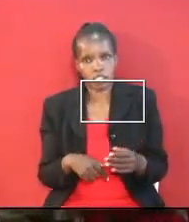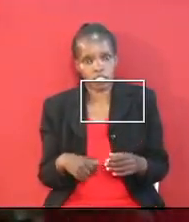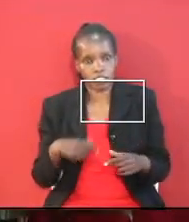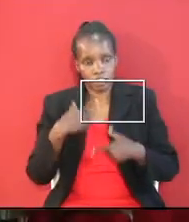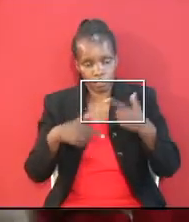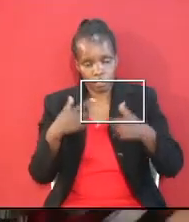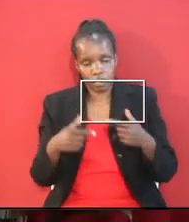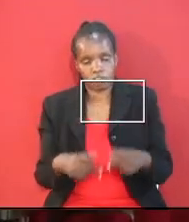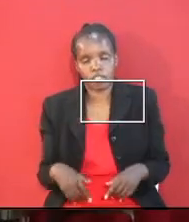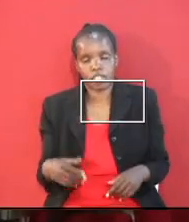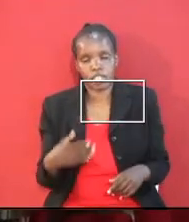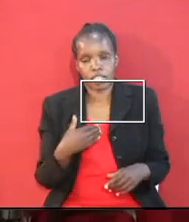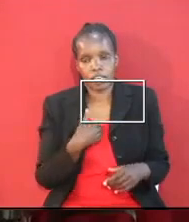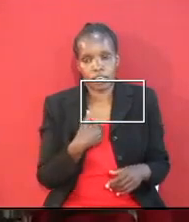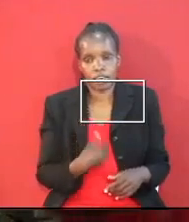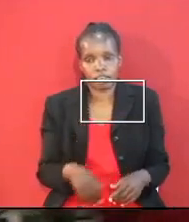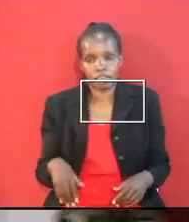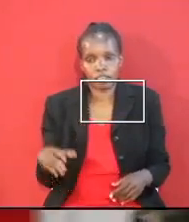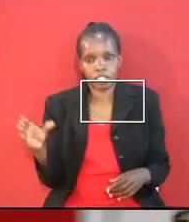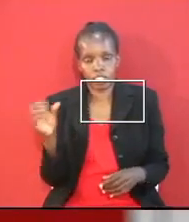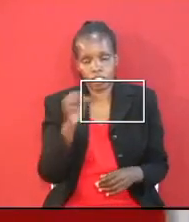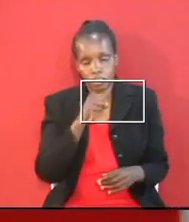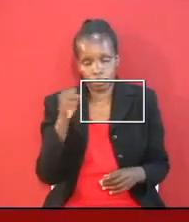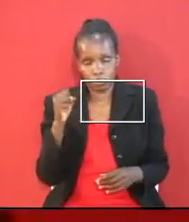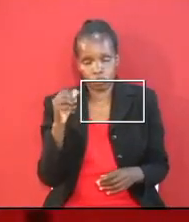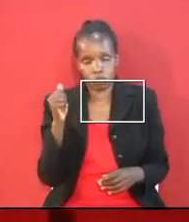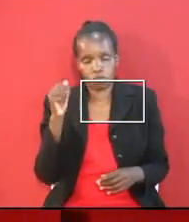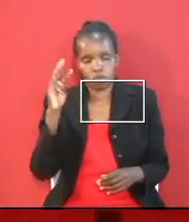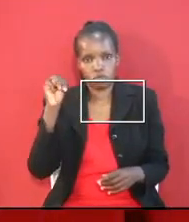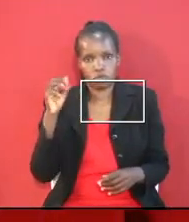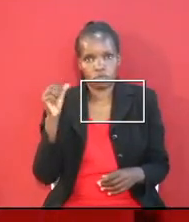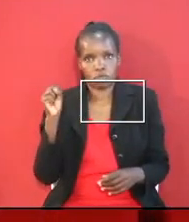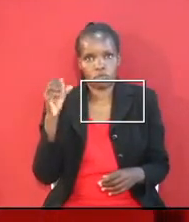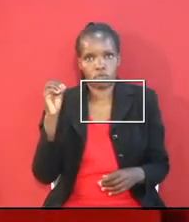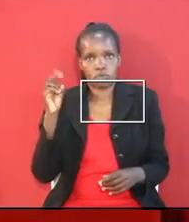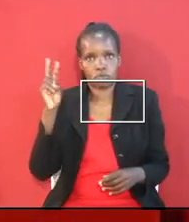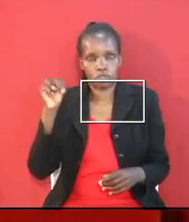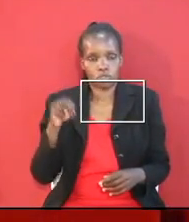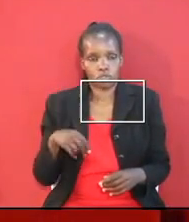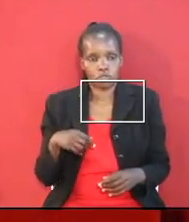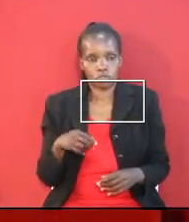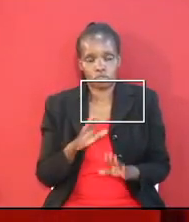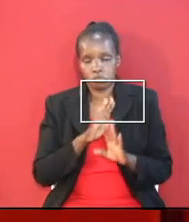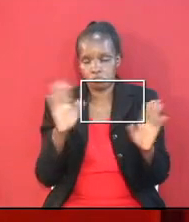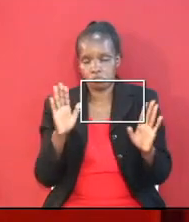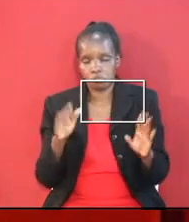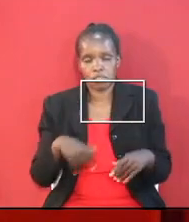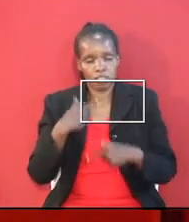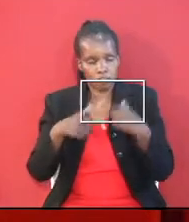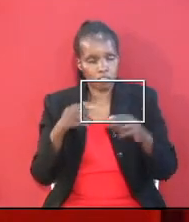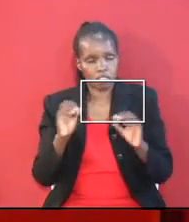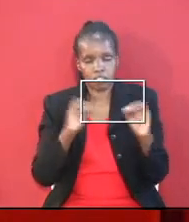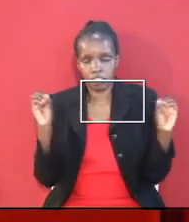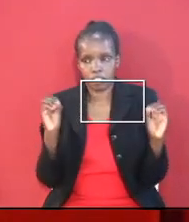said Samson, he was given condition. Did he carry on? Did Samson carry on? No. No, he did not.